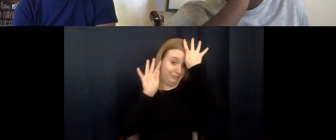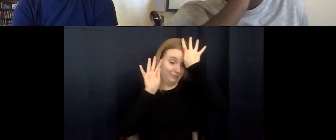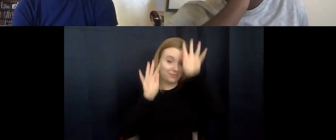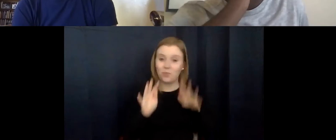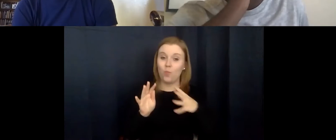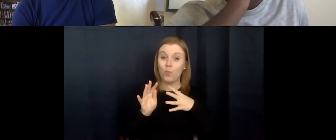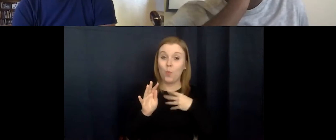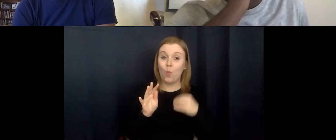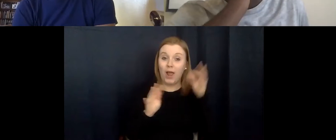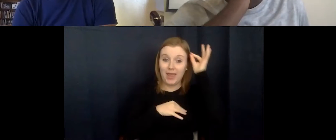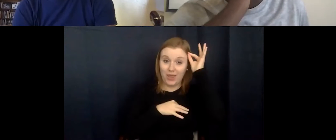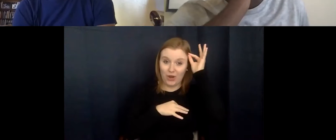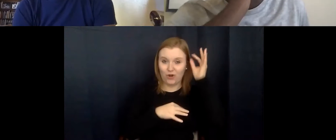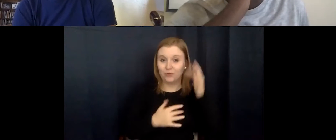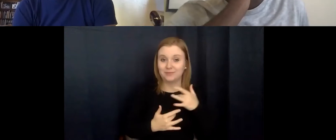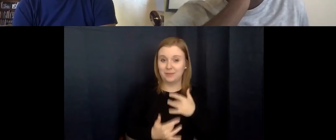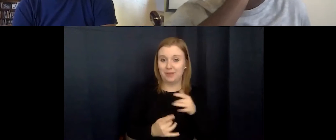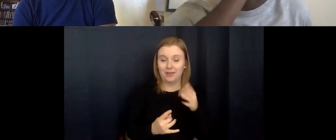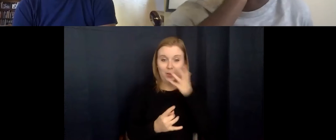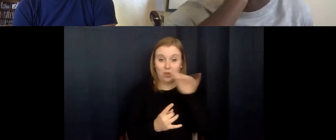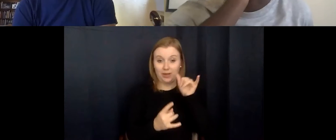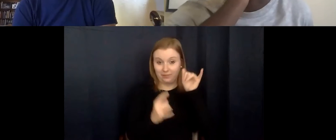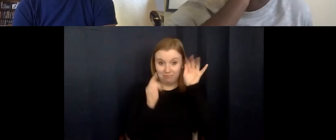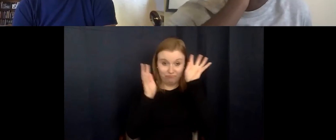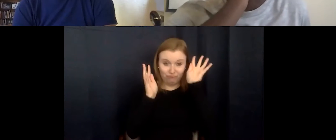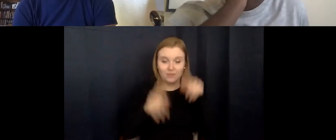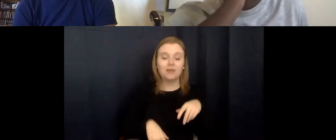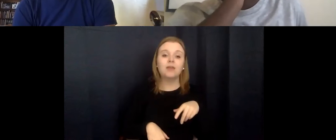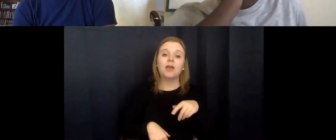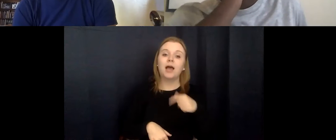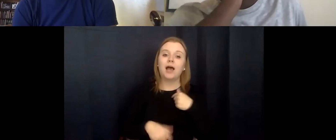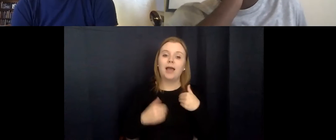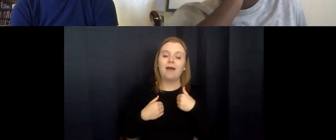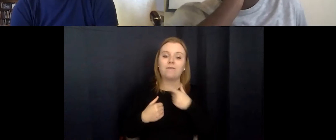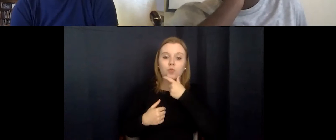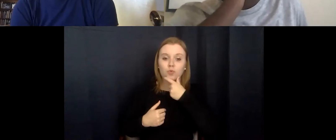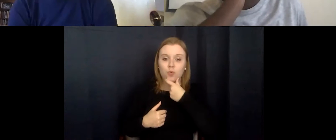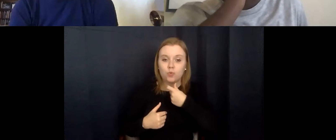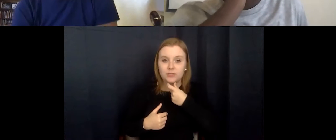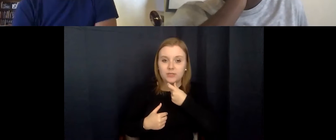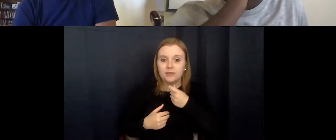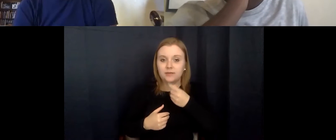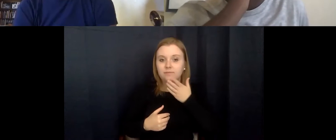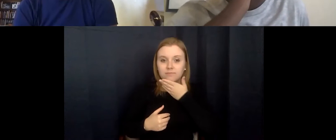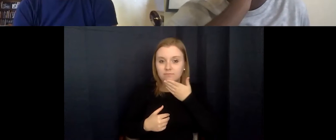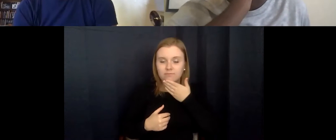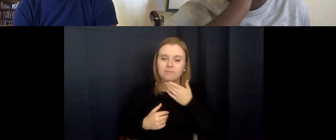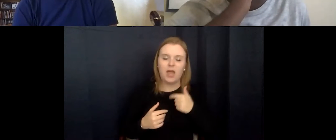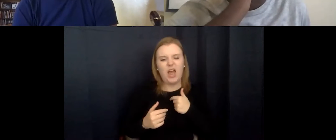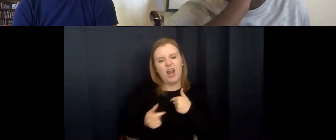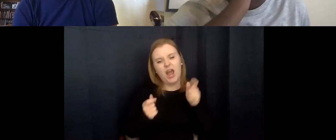usually, yeah, kind of like that. I have a goatee today, although my facial hair does change